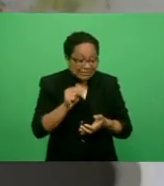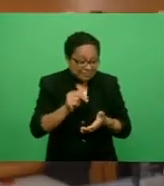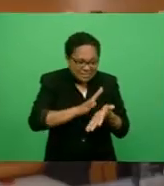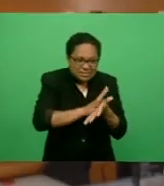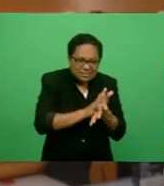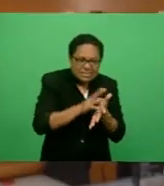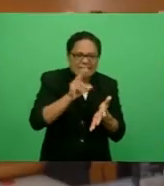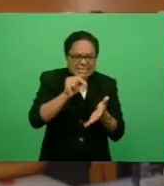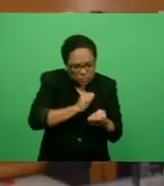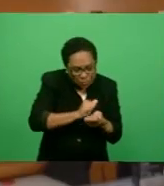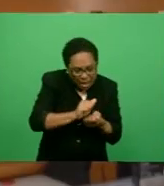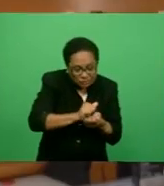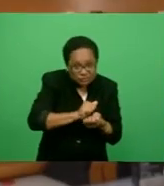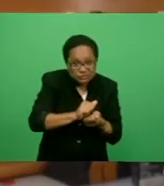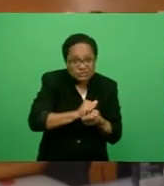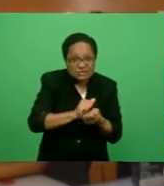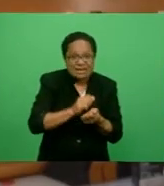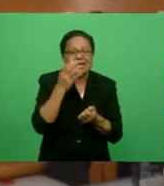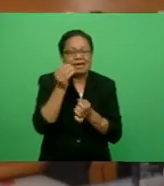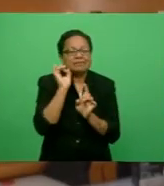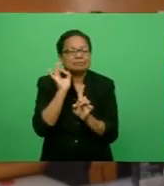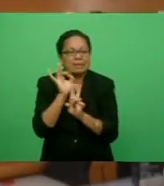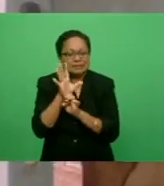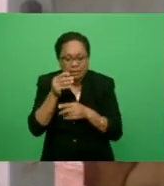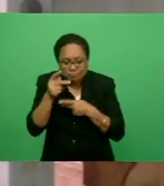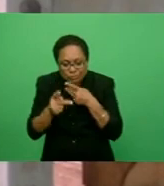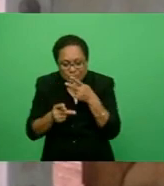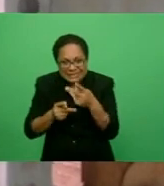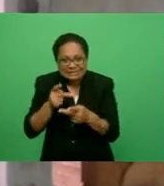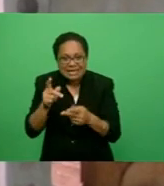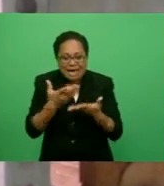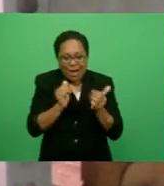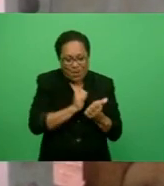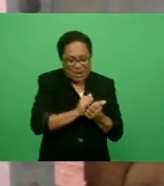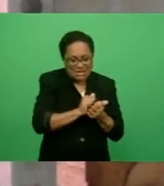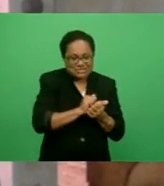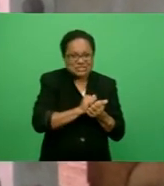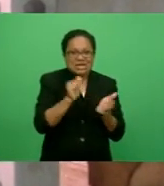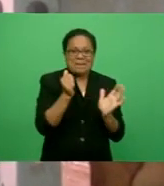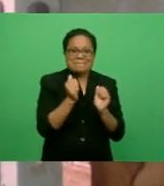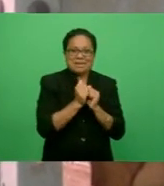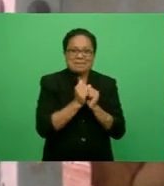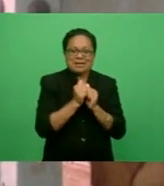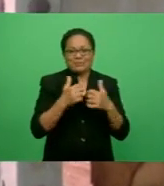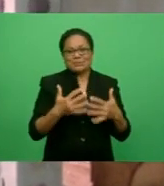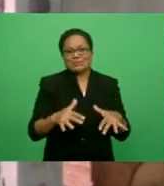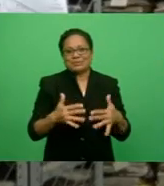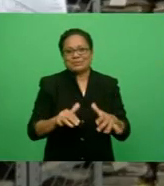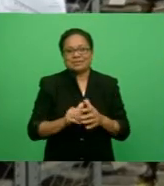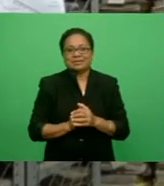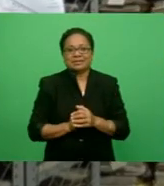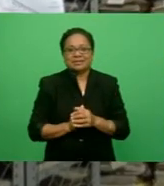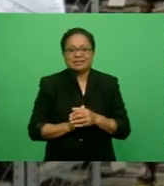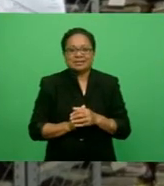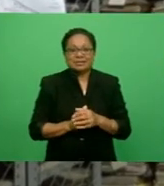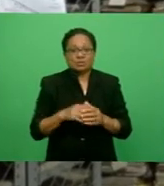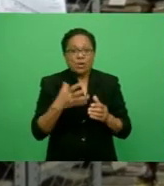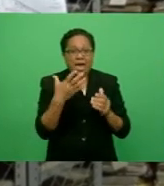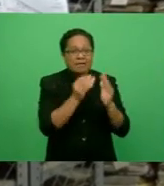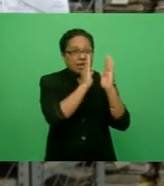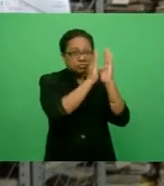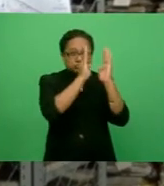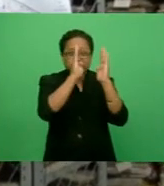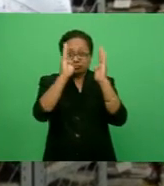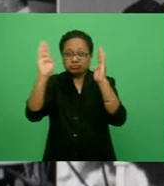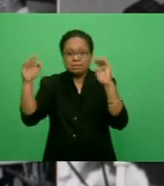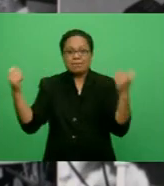these pages, we'll have to do processes. Among other Independence Day records kept at the National